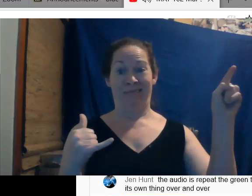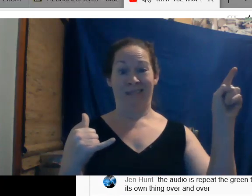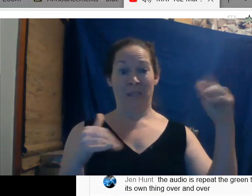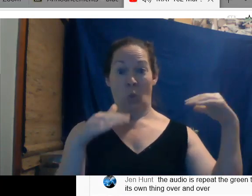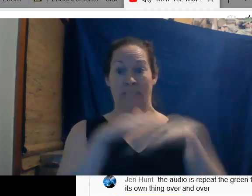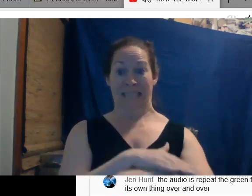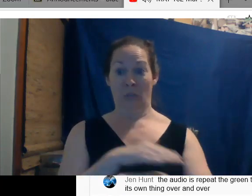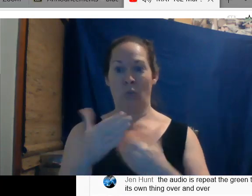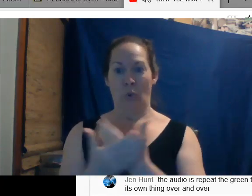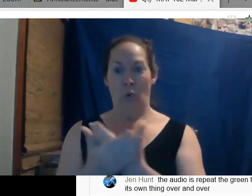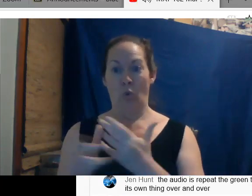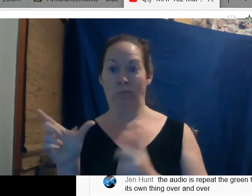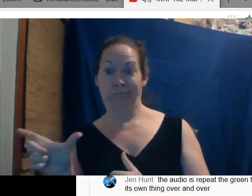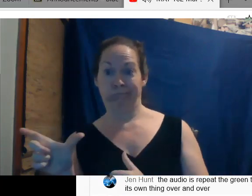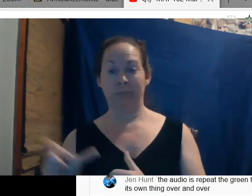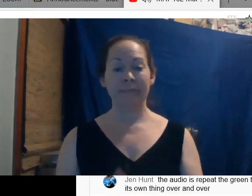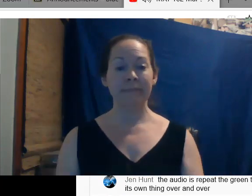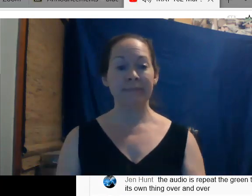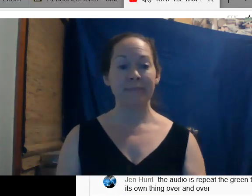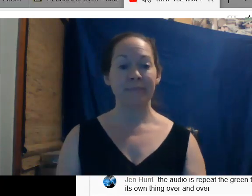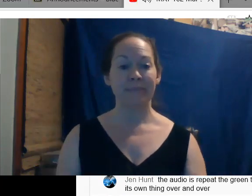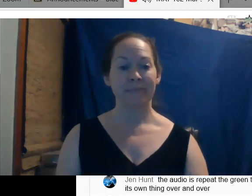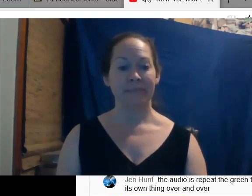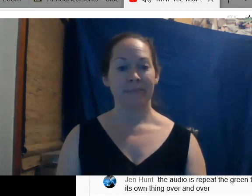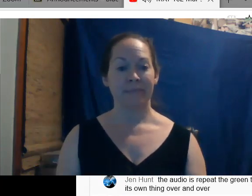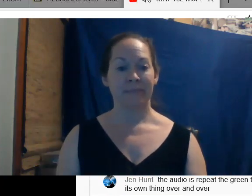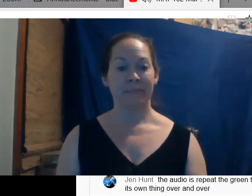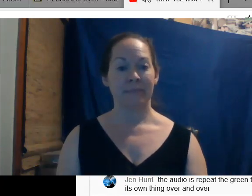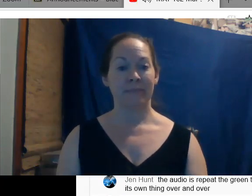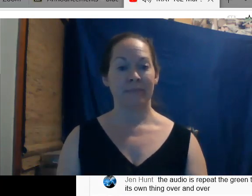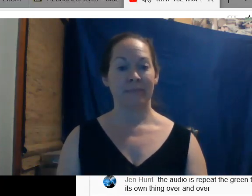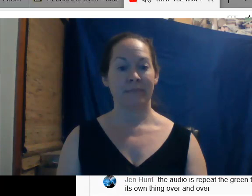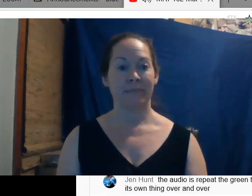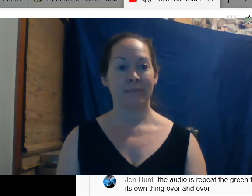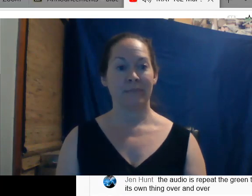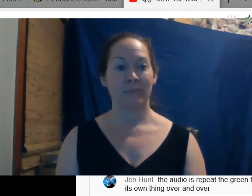So let me change coloration here. So our rules: